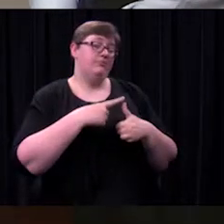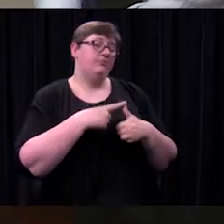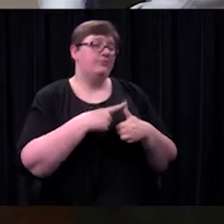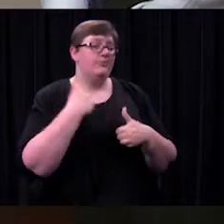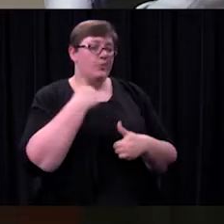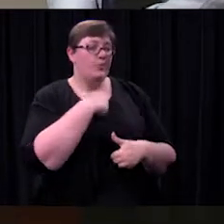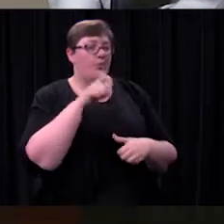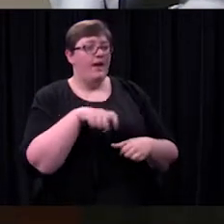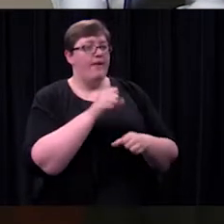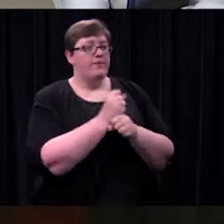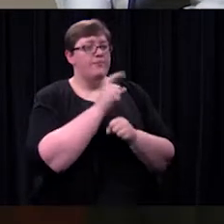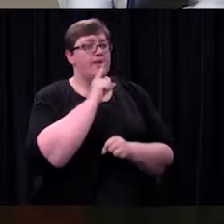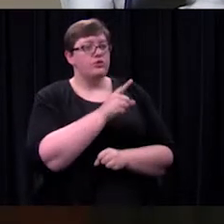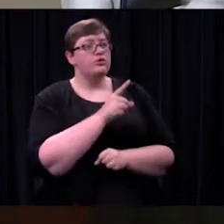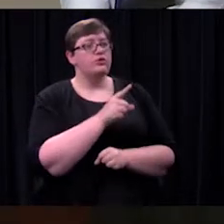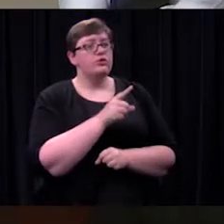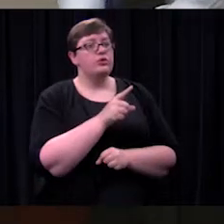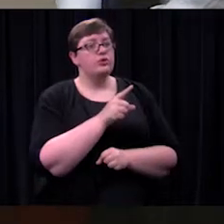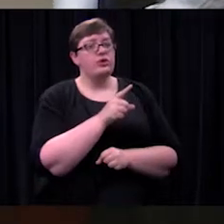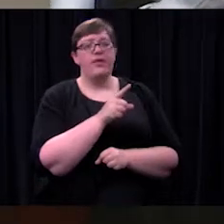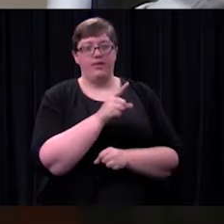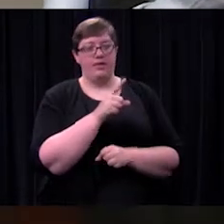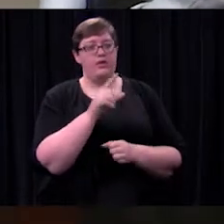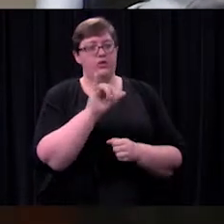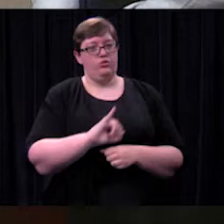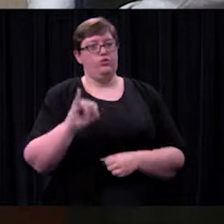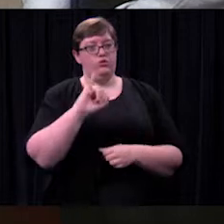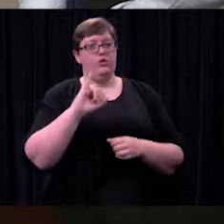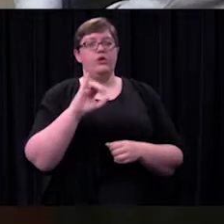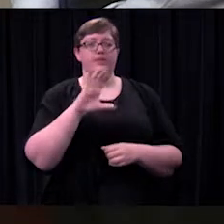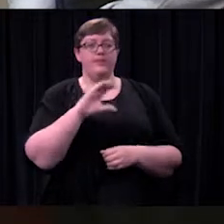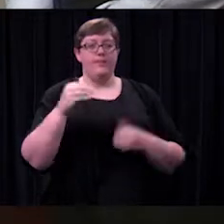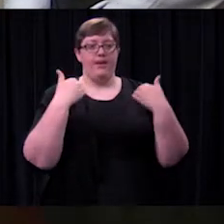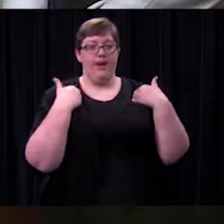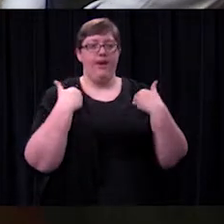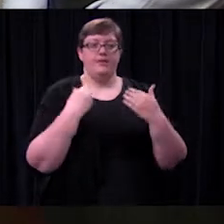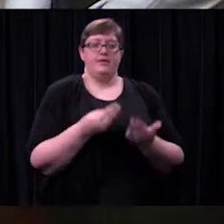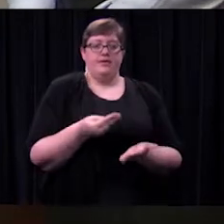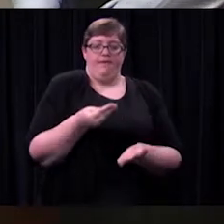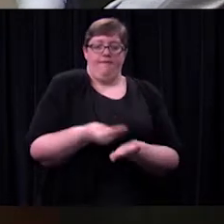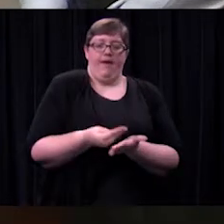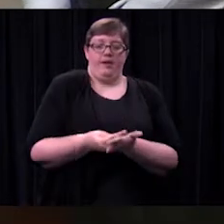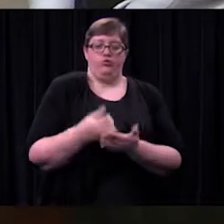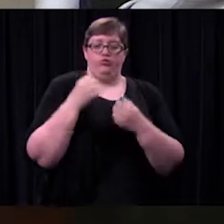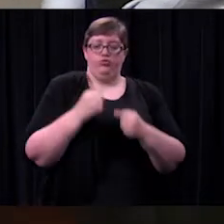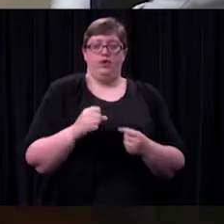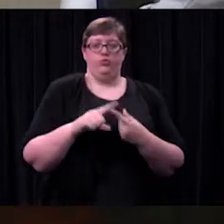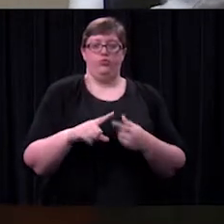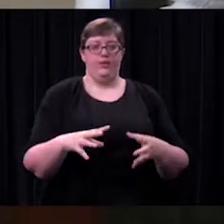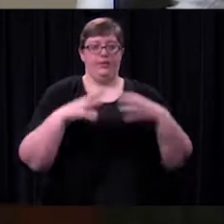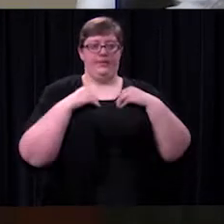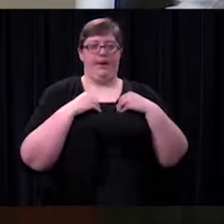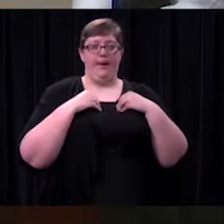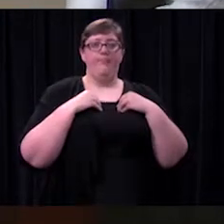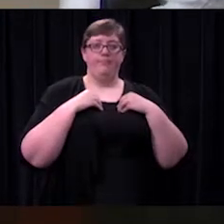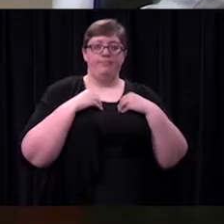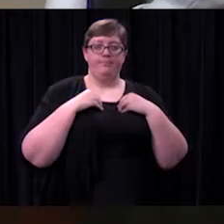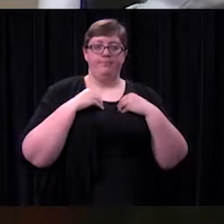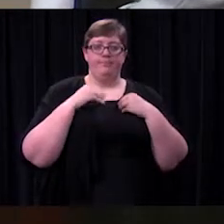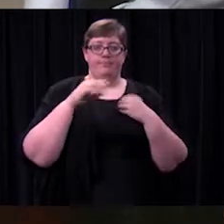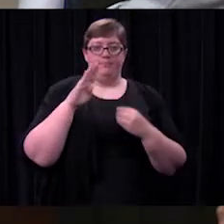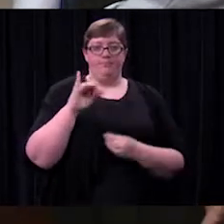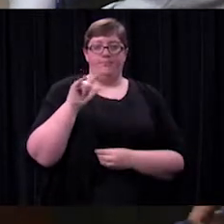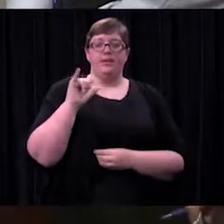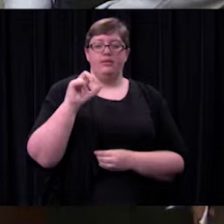the insurance company has the financial strength to take on the $1 billion. There are other programs that are out there